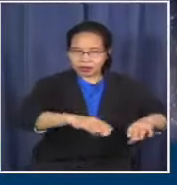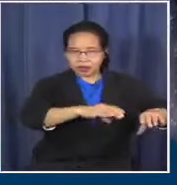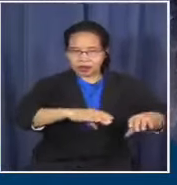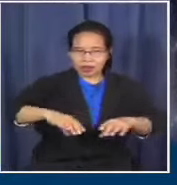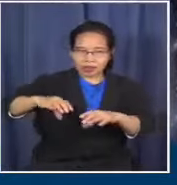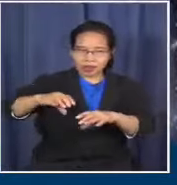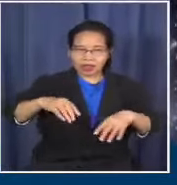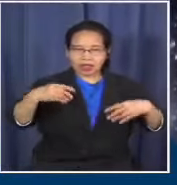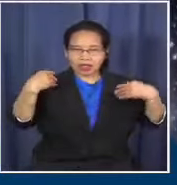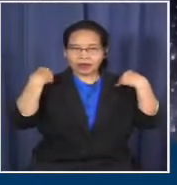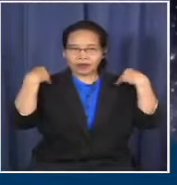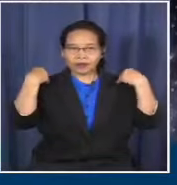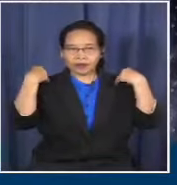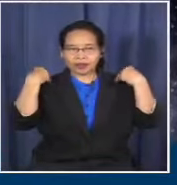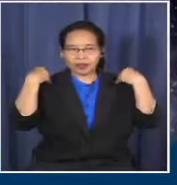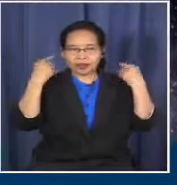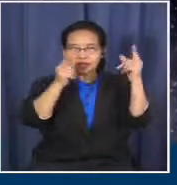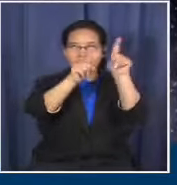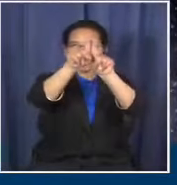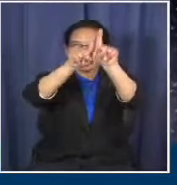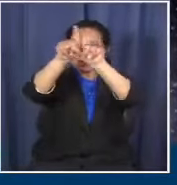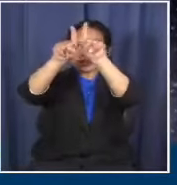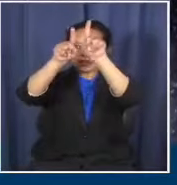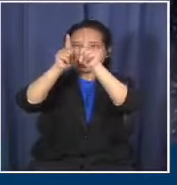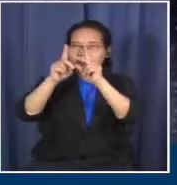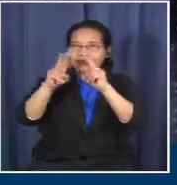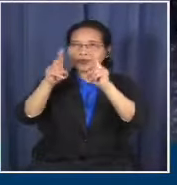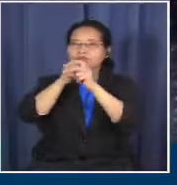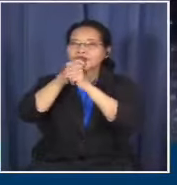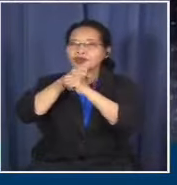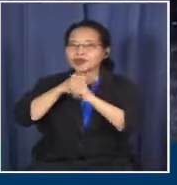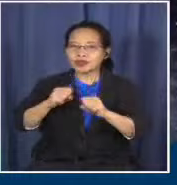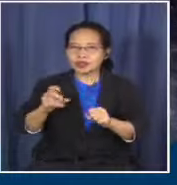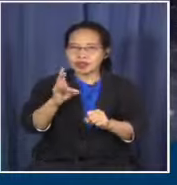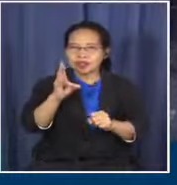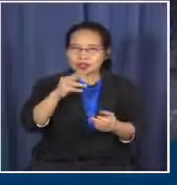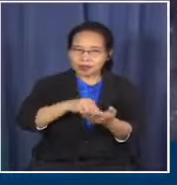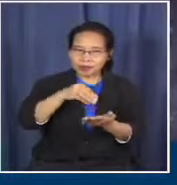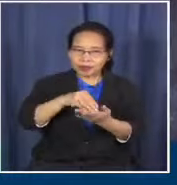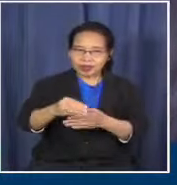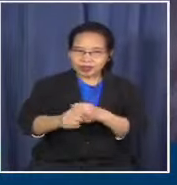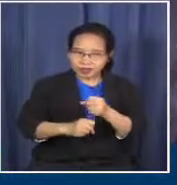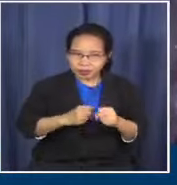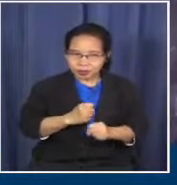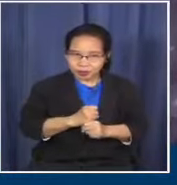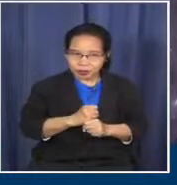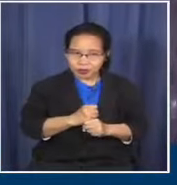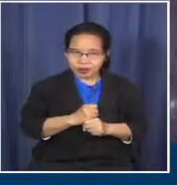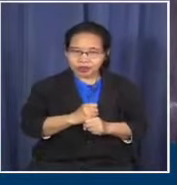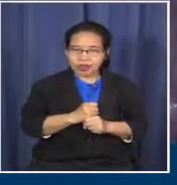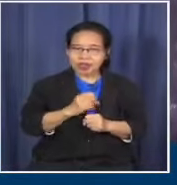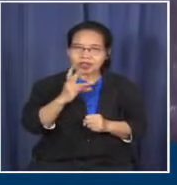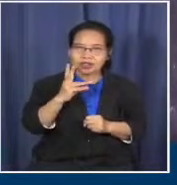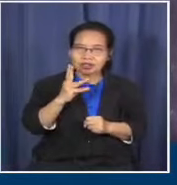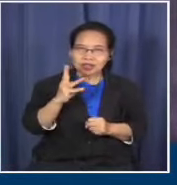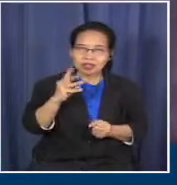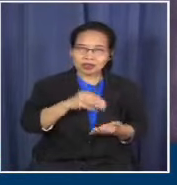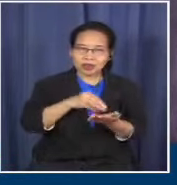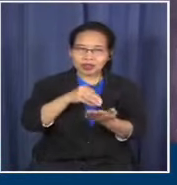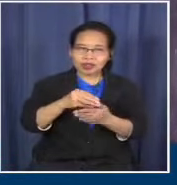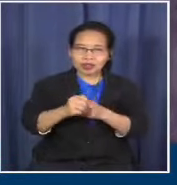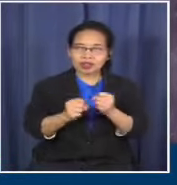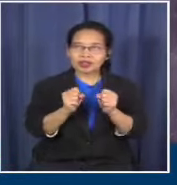In other galaxies, they see activities. There are very old stars, about